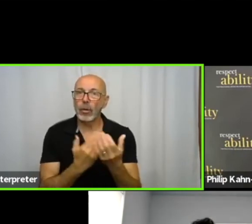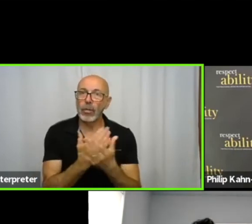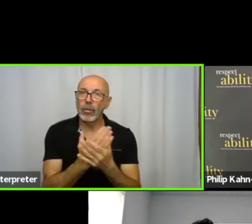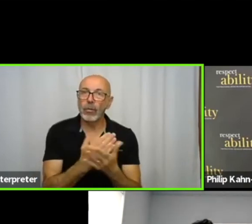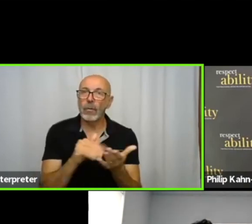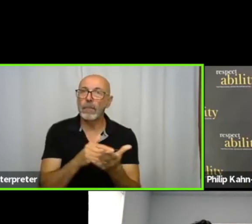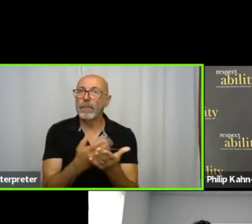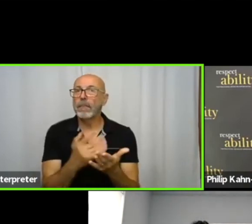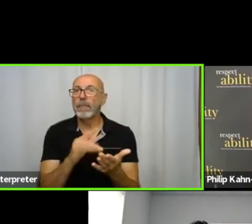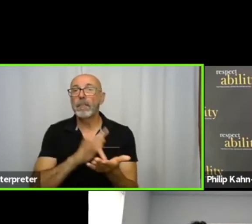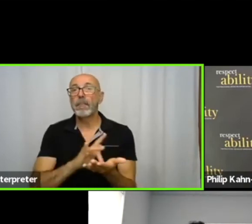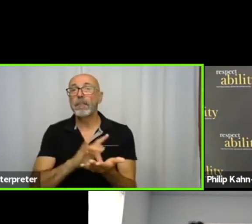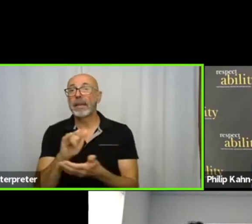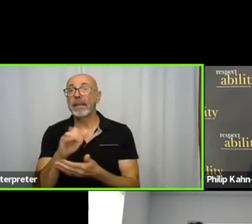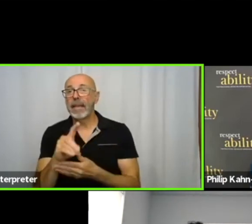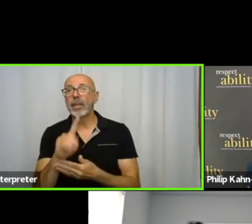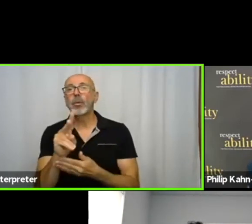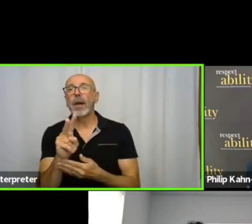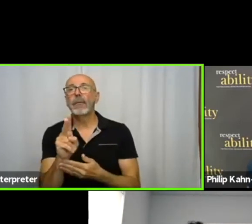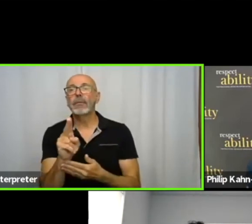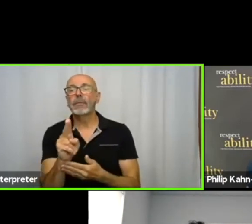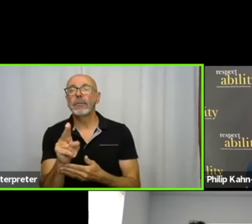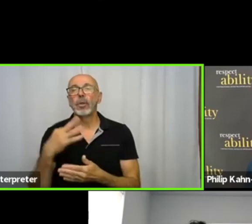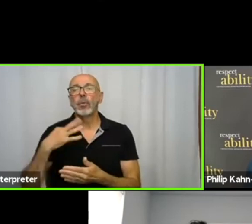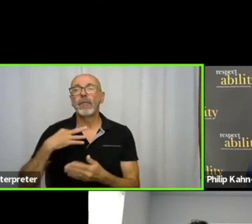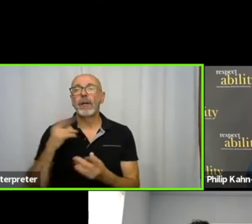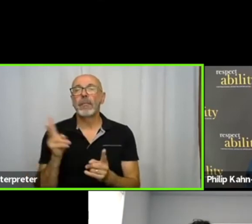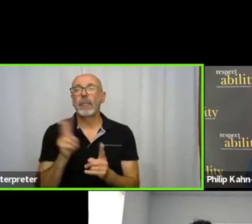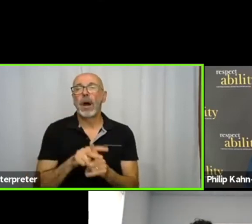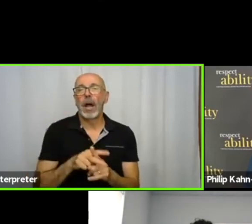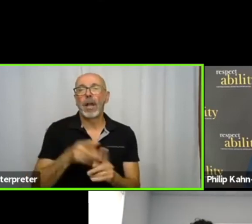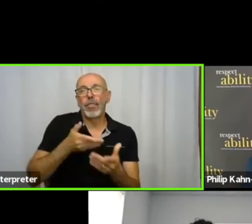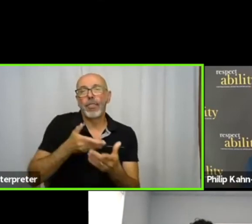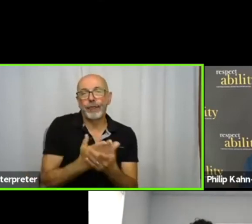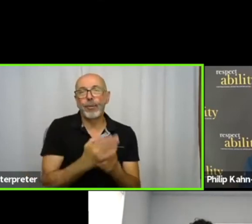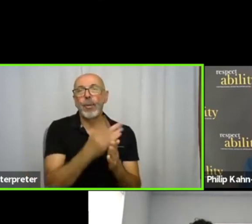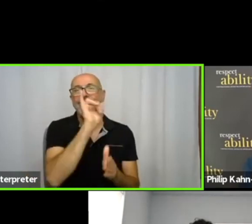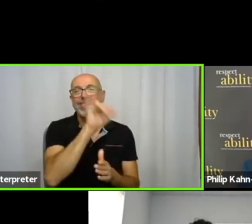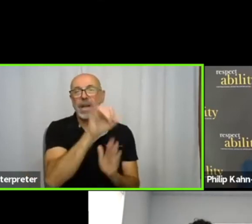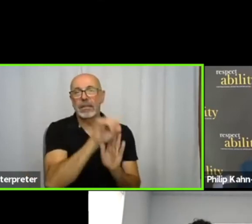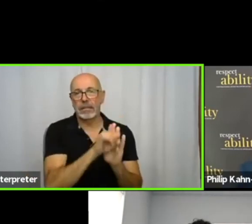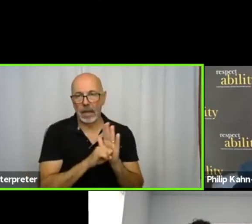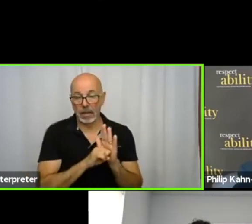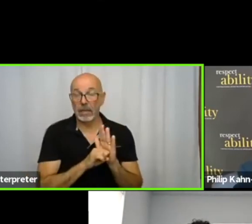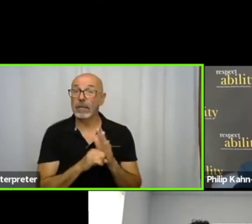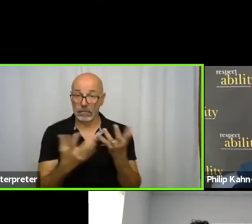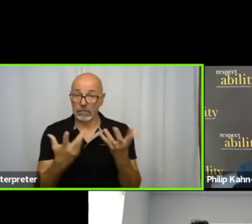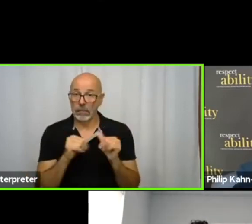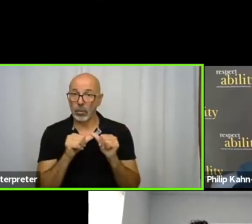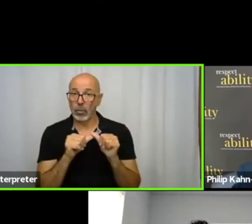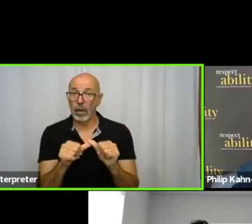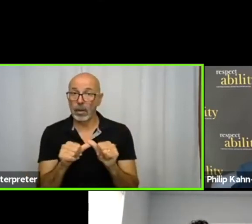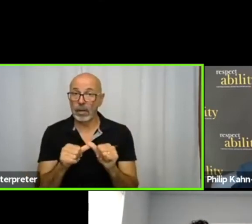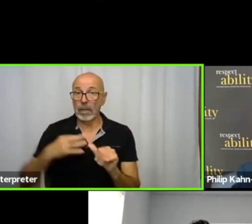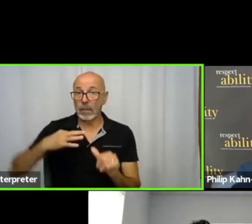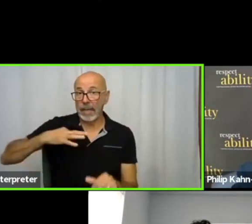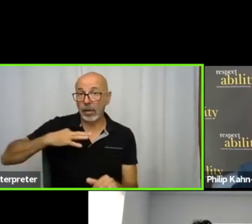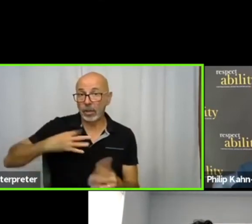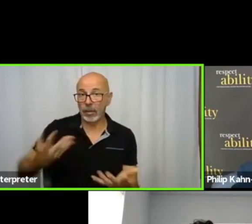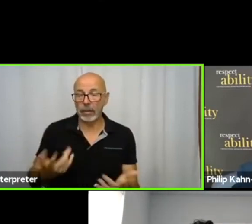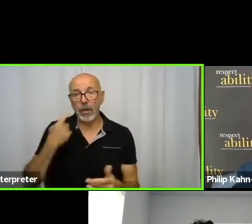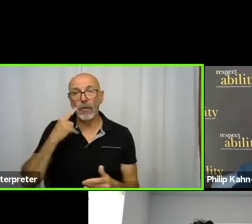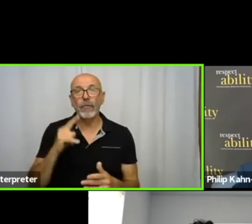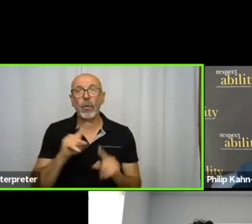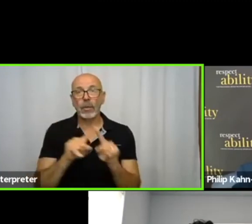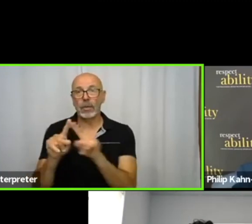need, you have to apply through that state. And if you want to continue being eligible for